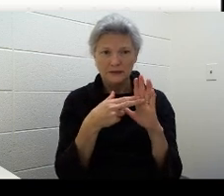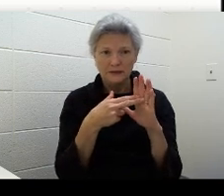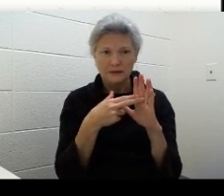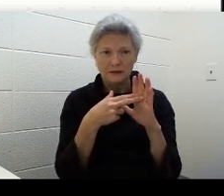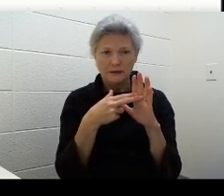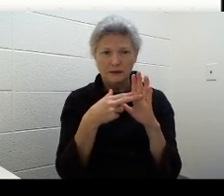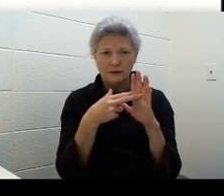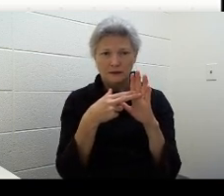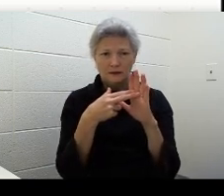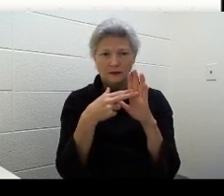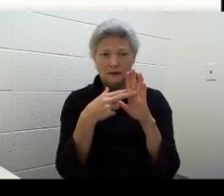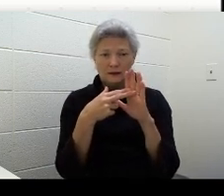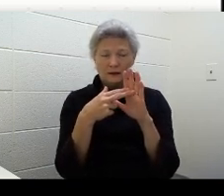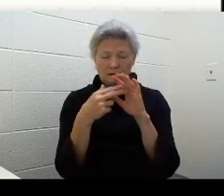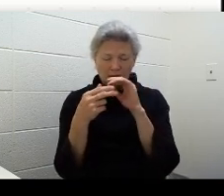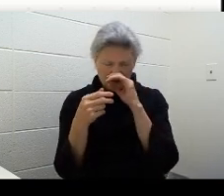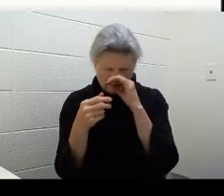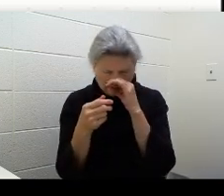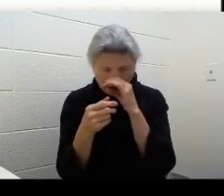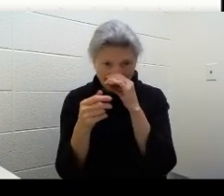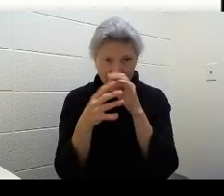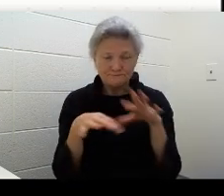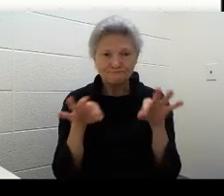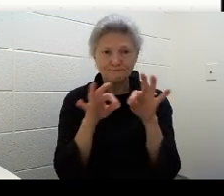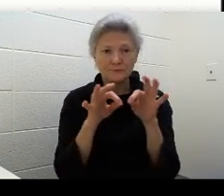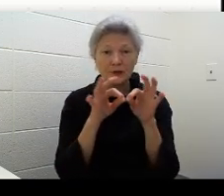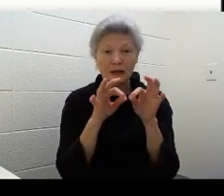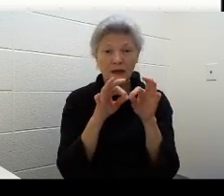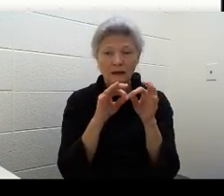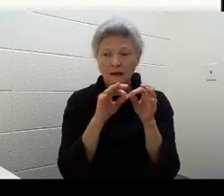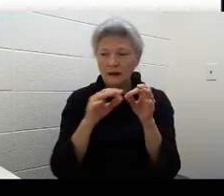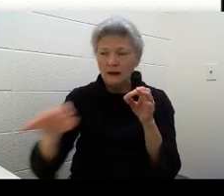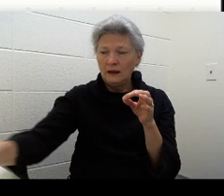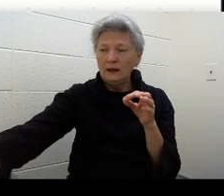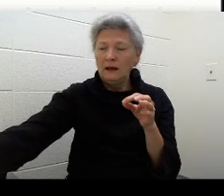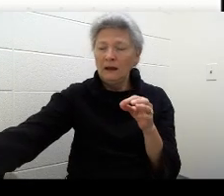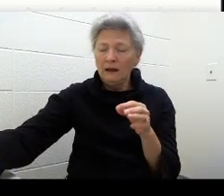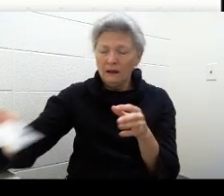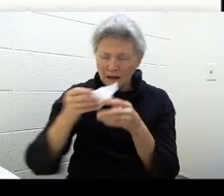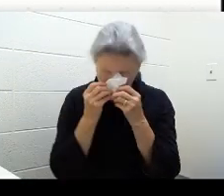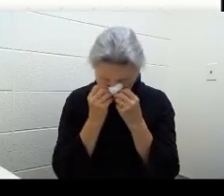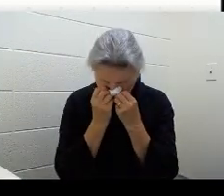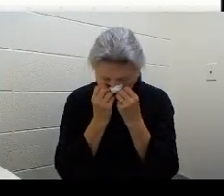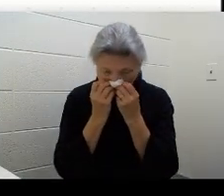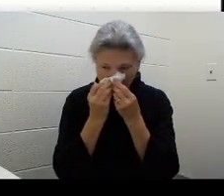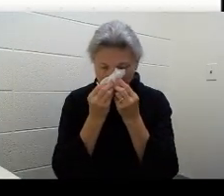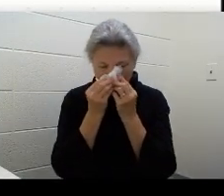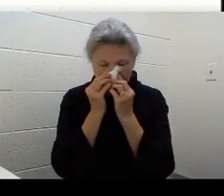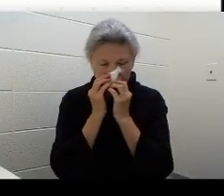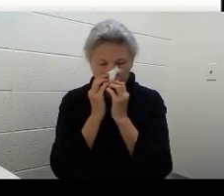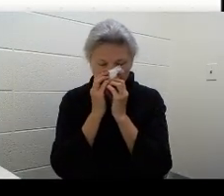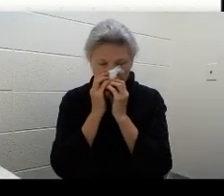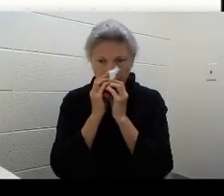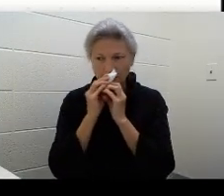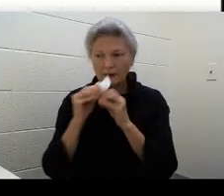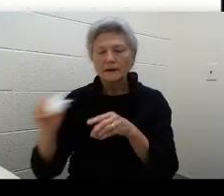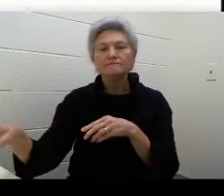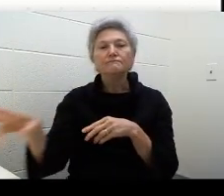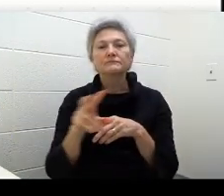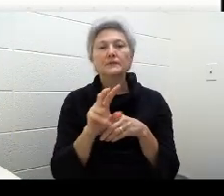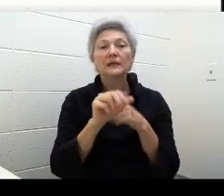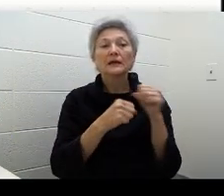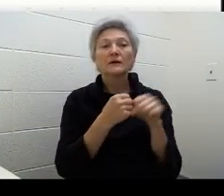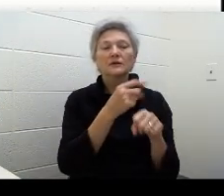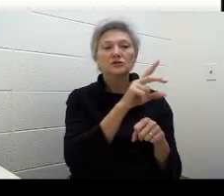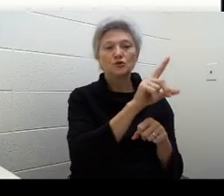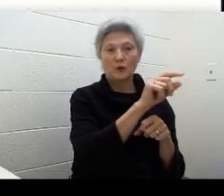to keep neat notes here. That's 2010. This is 2009. So now looking back